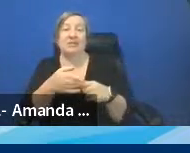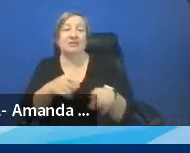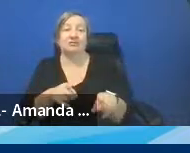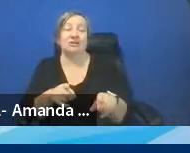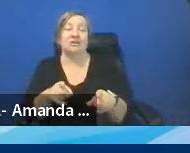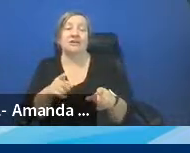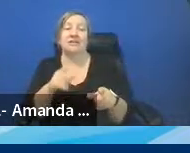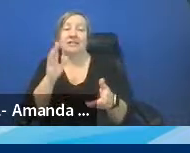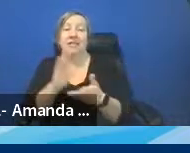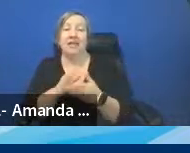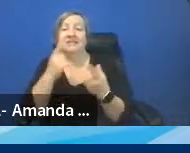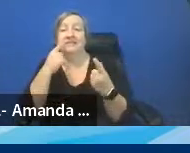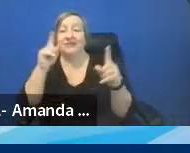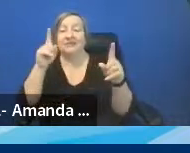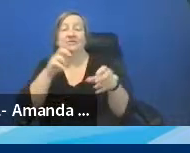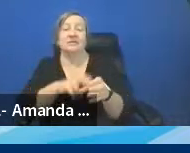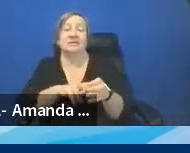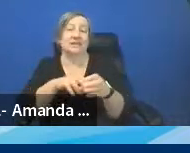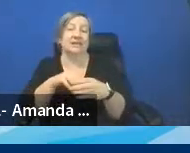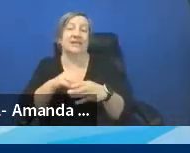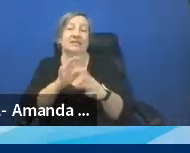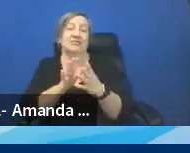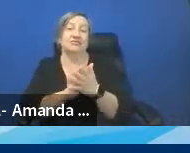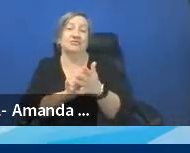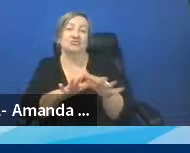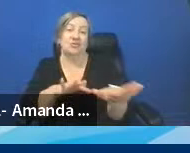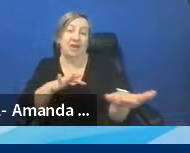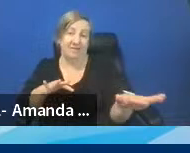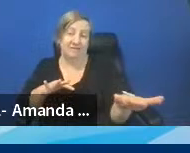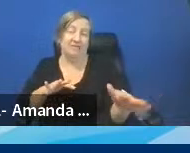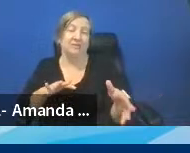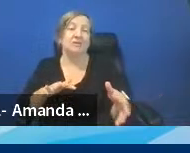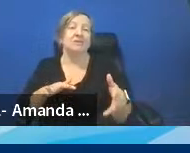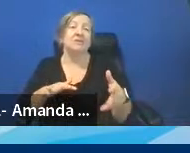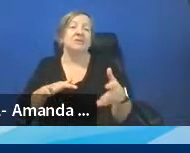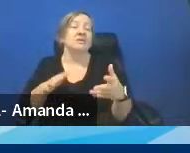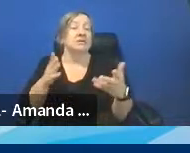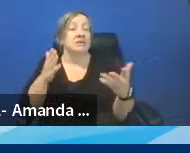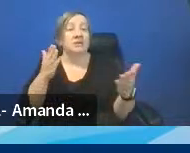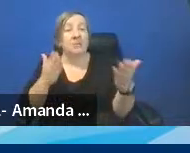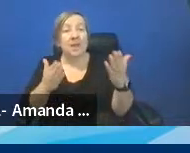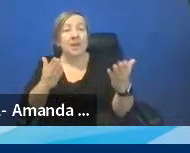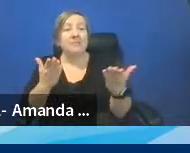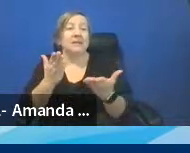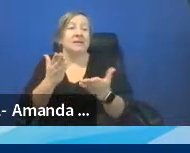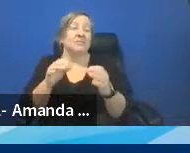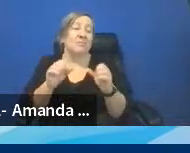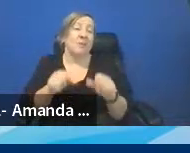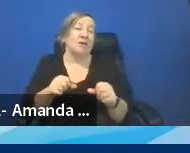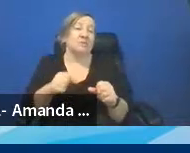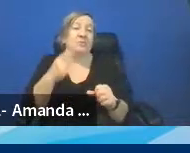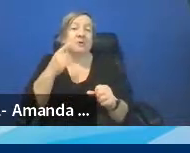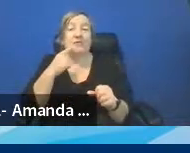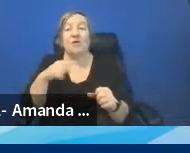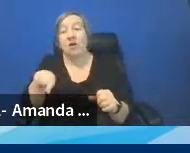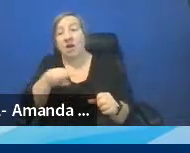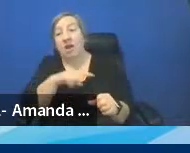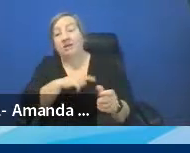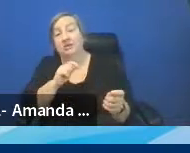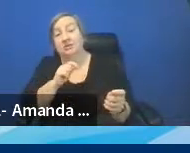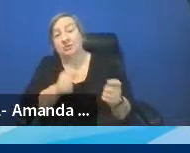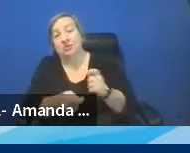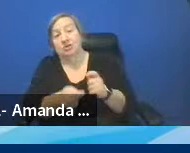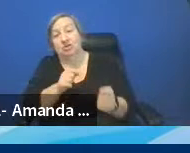far less efficient to have to sit in traffic. So while there may be some possibility for you and I to adjust